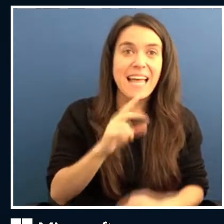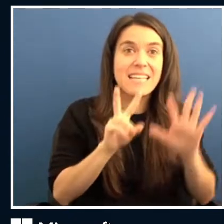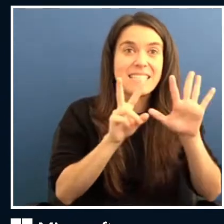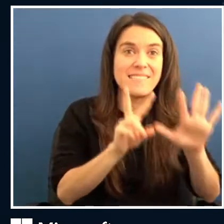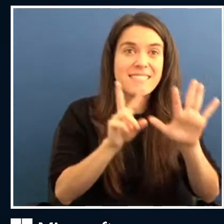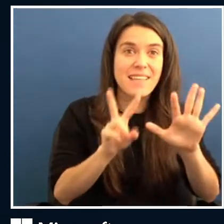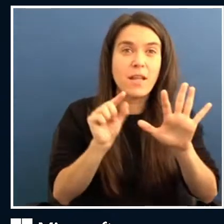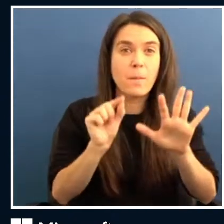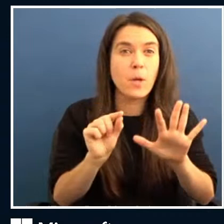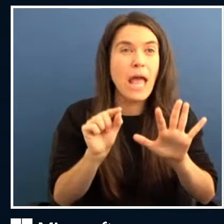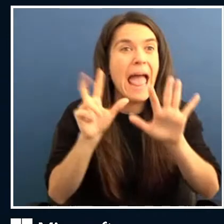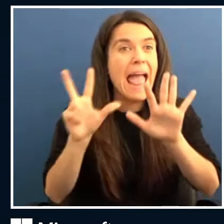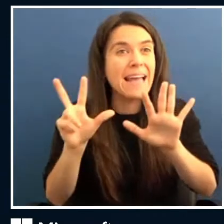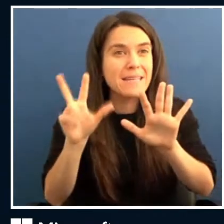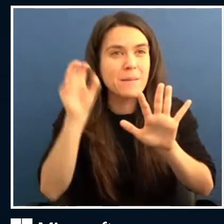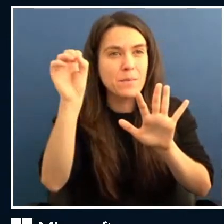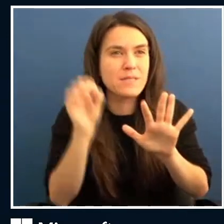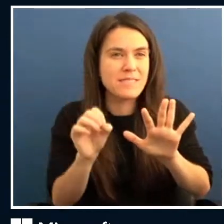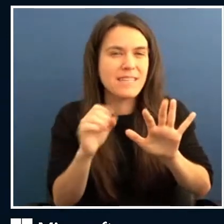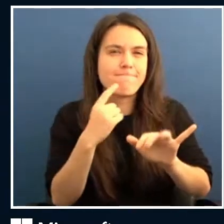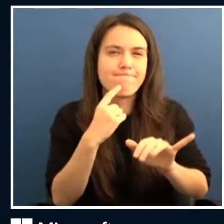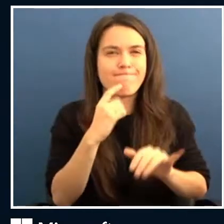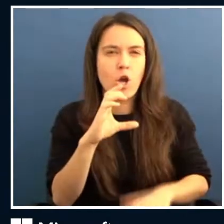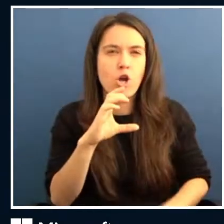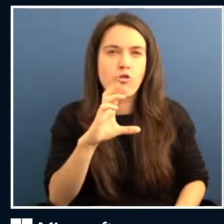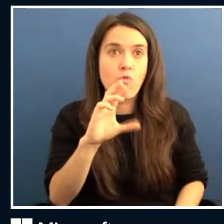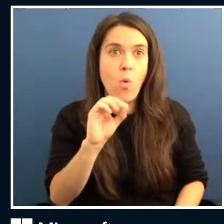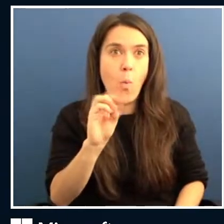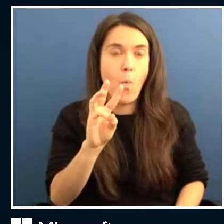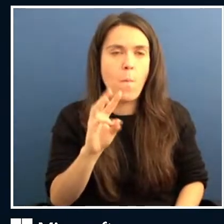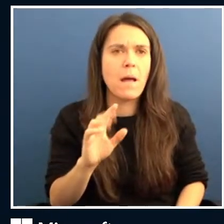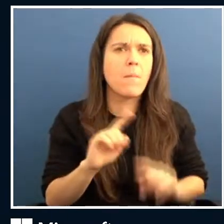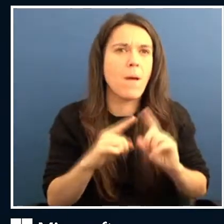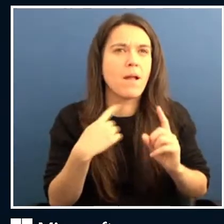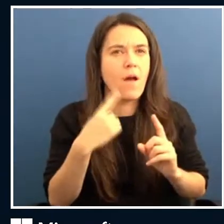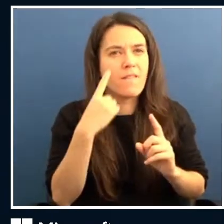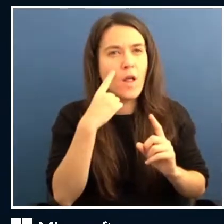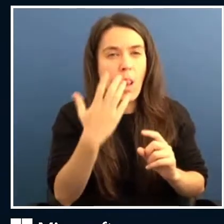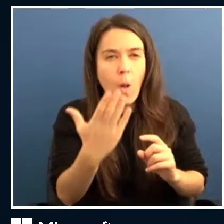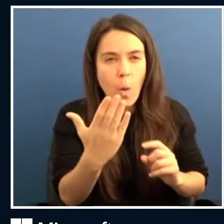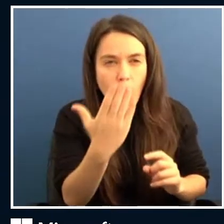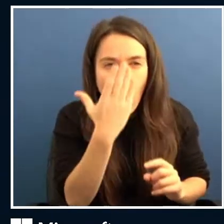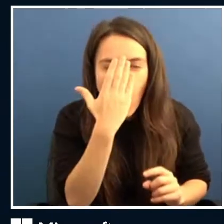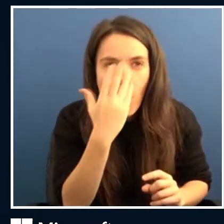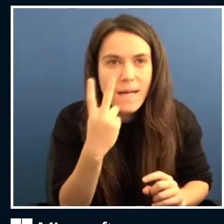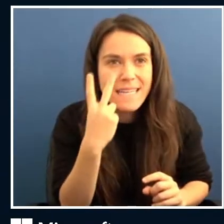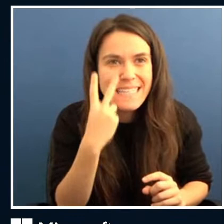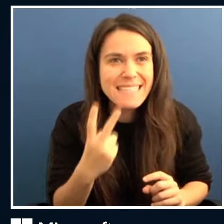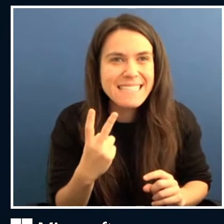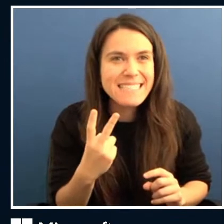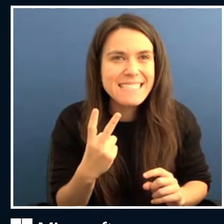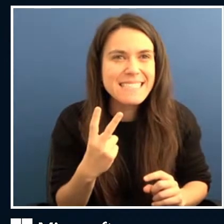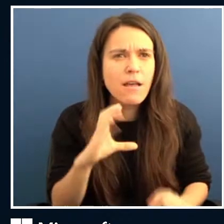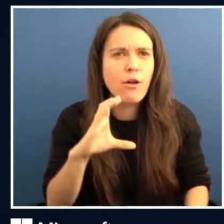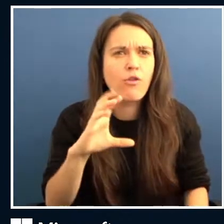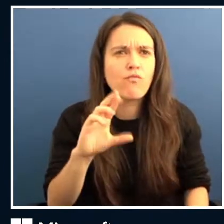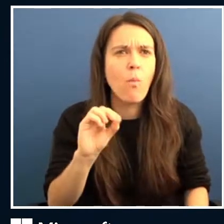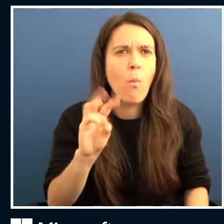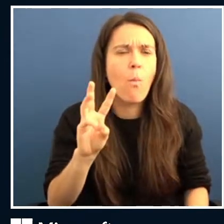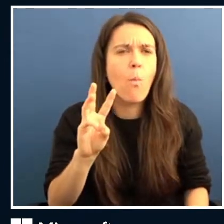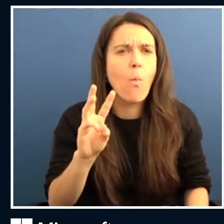that it is a crow. And when I come back and look at this closer, we can see that our precision for the crow is 100%,